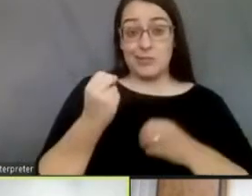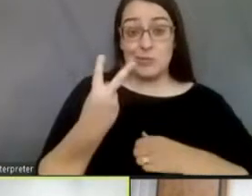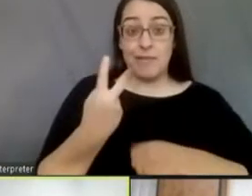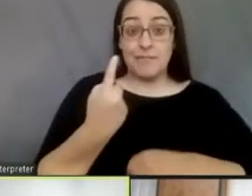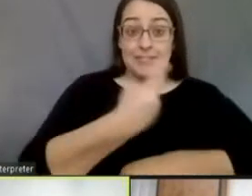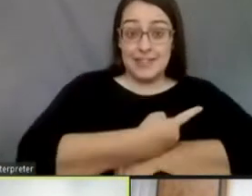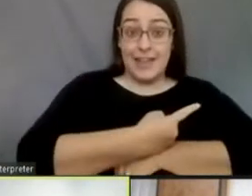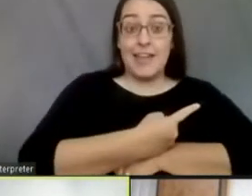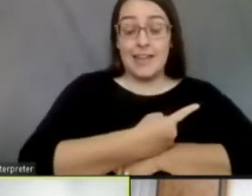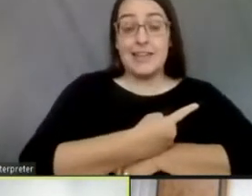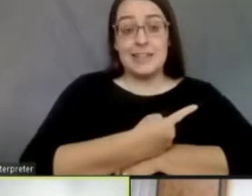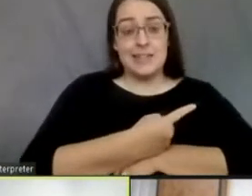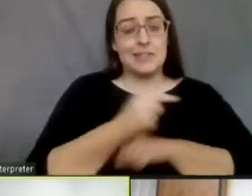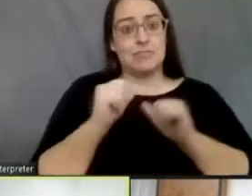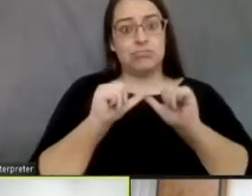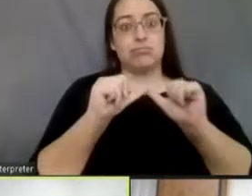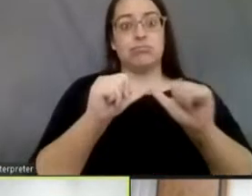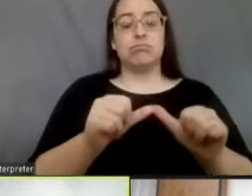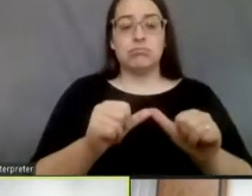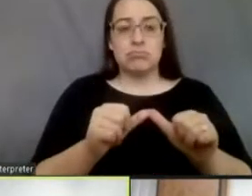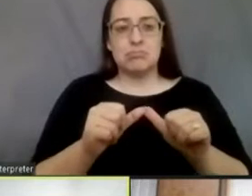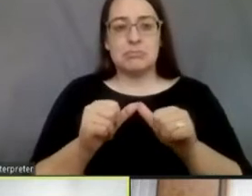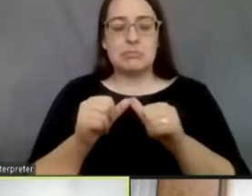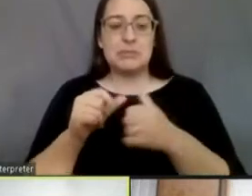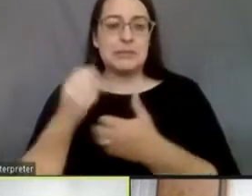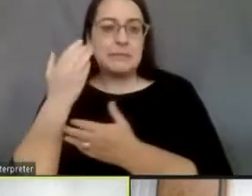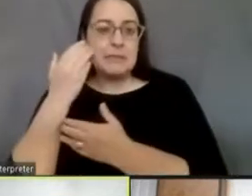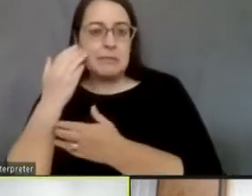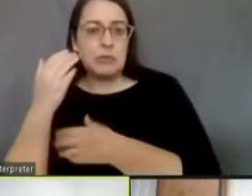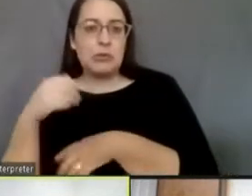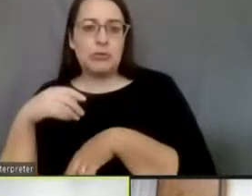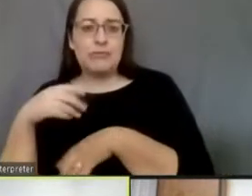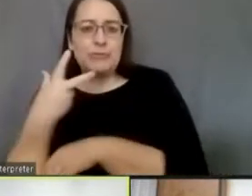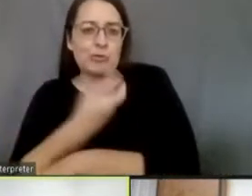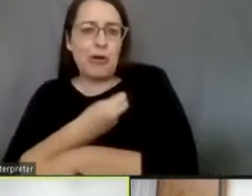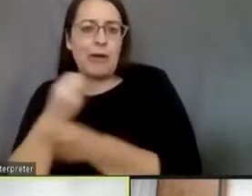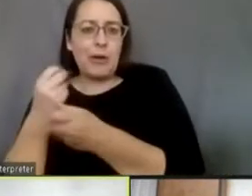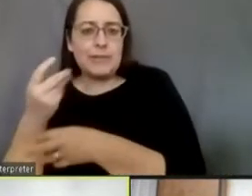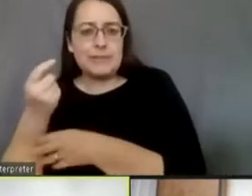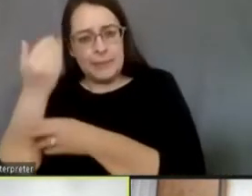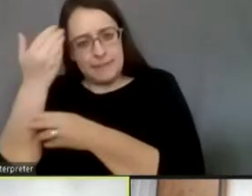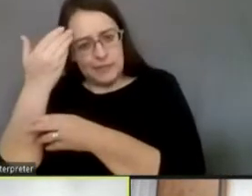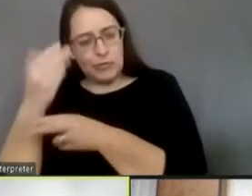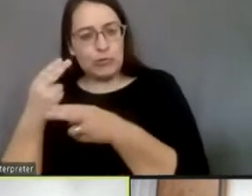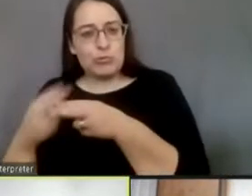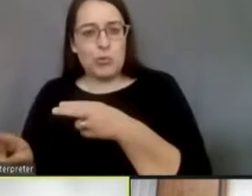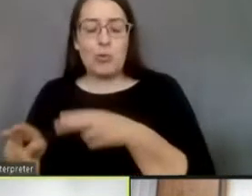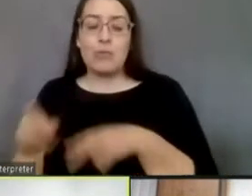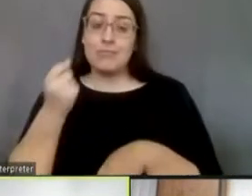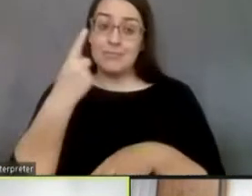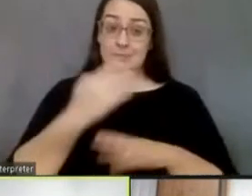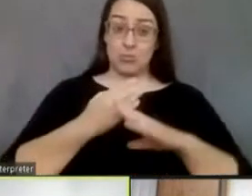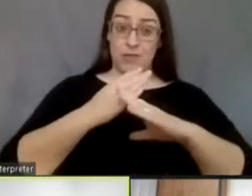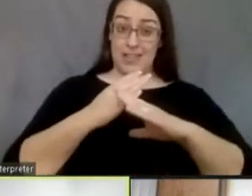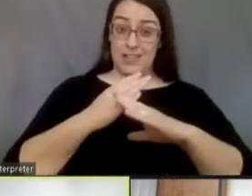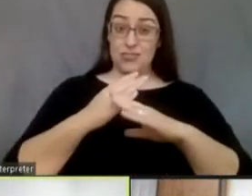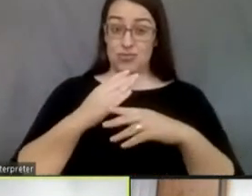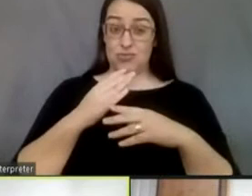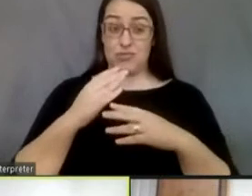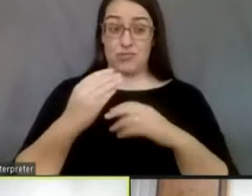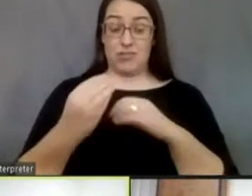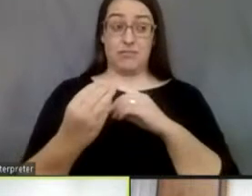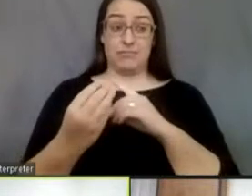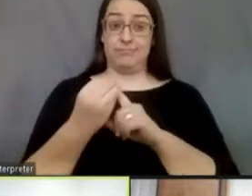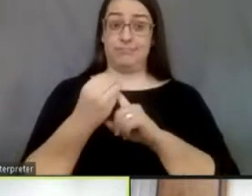So I think it's important to remind people that prevention through the vaccine is good for you, it's good for